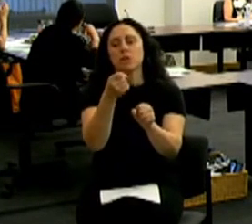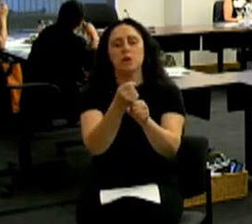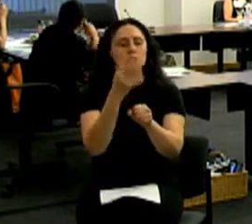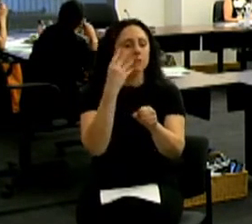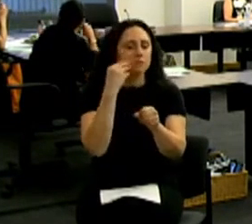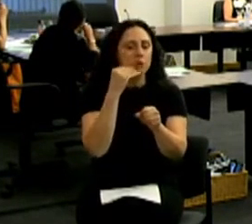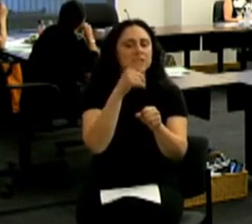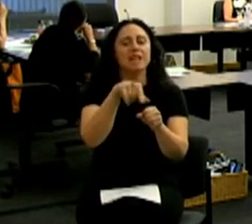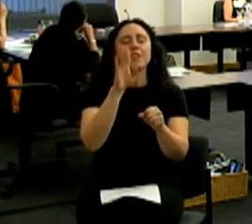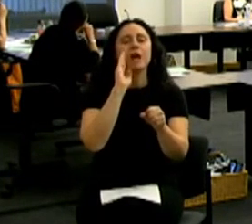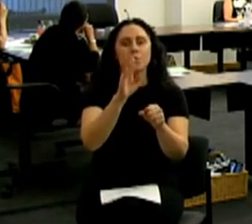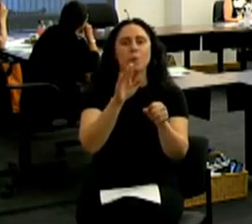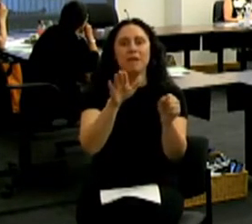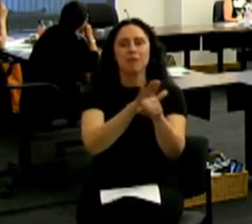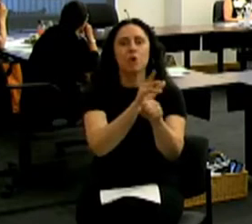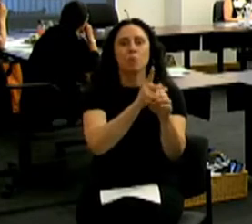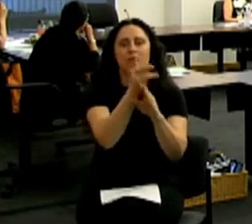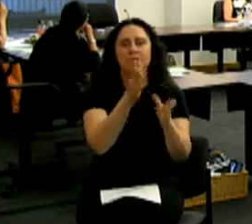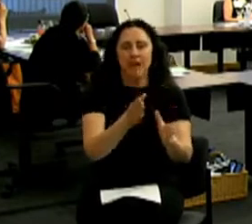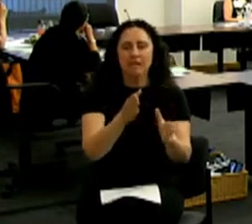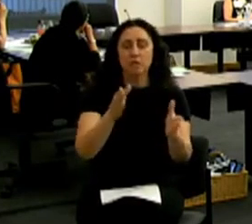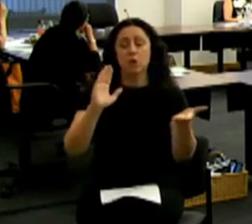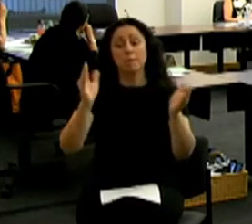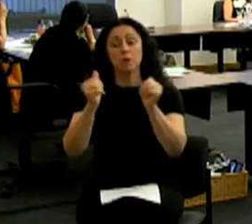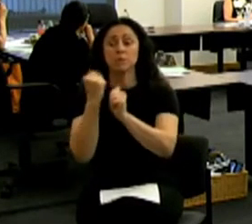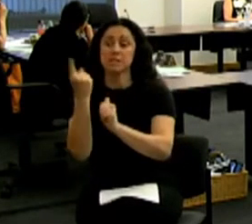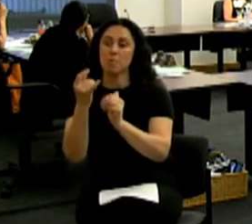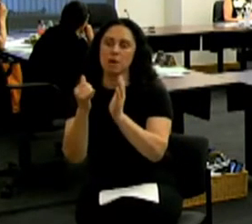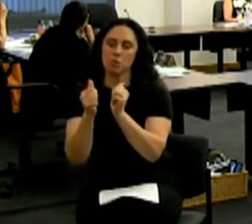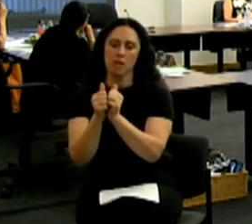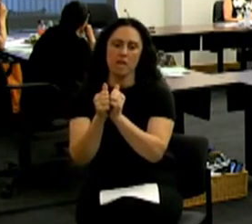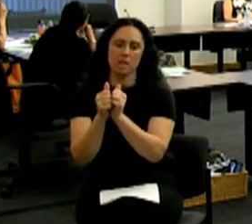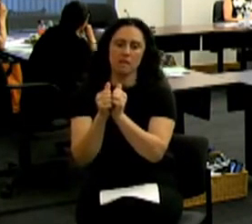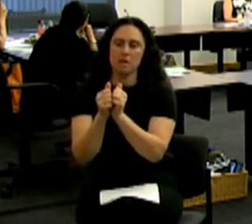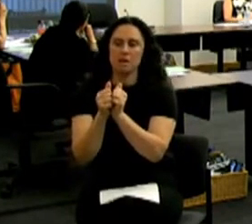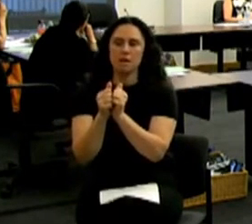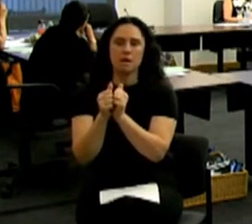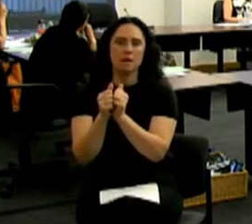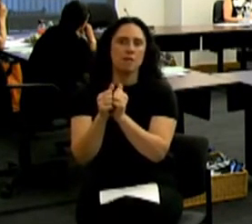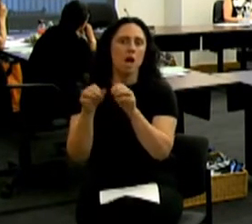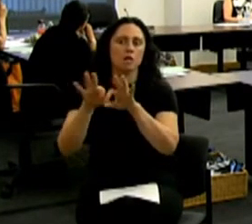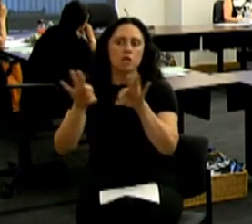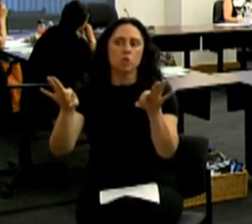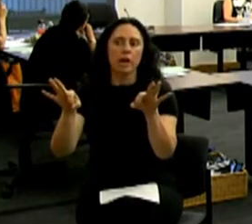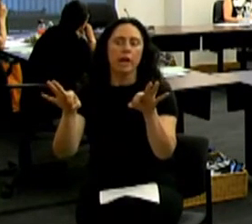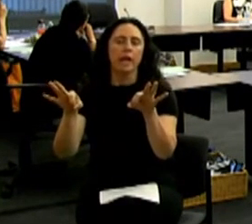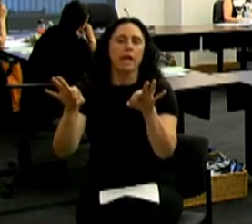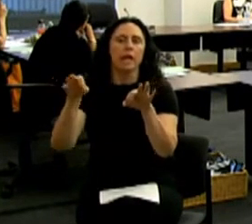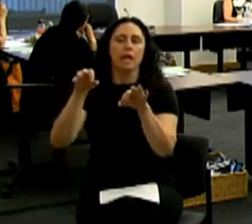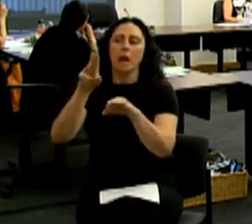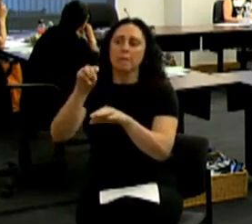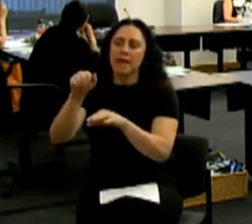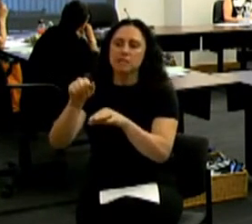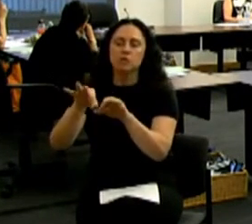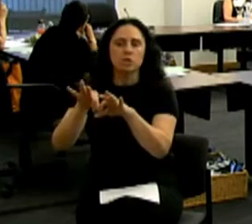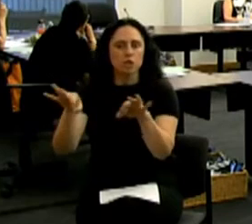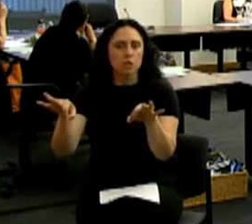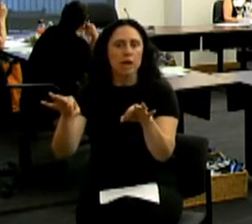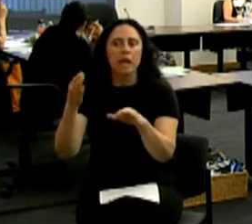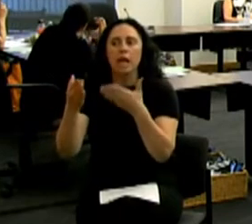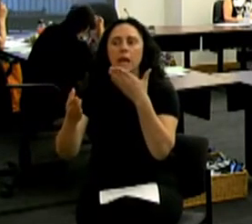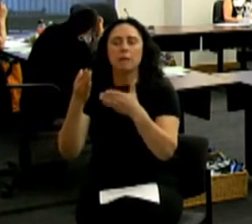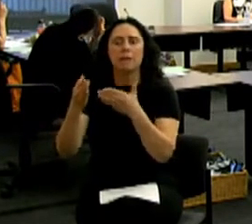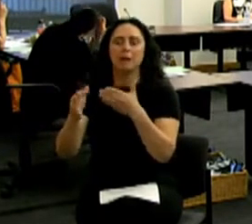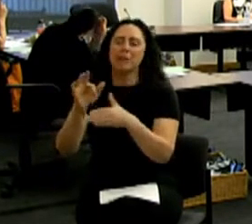is likely a full professor versus somebody with a degree and a master's degree and